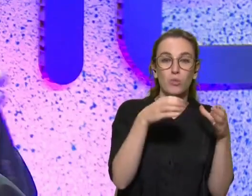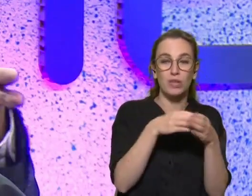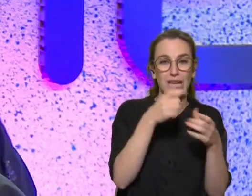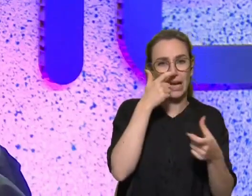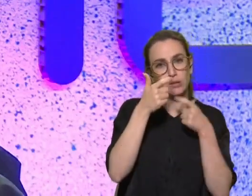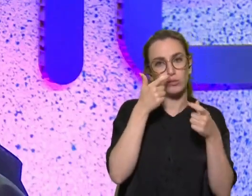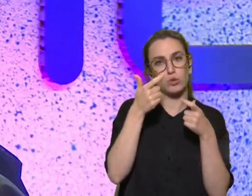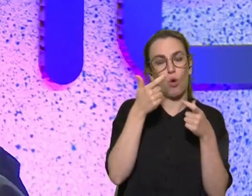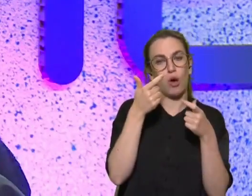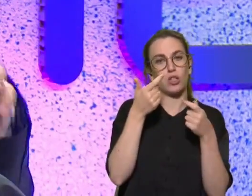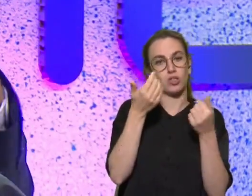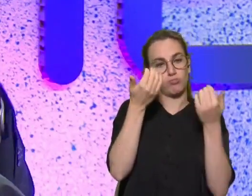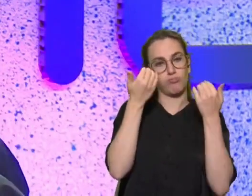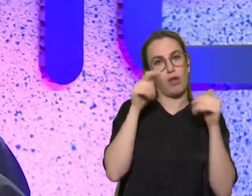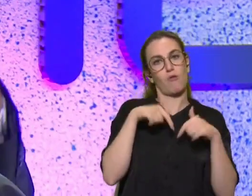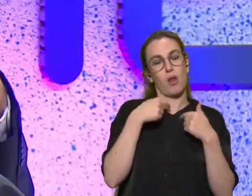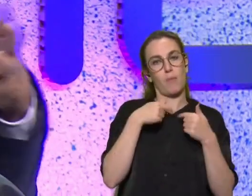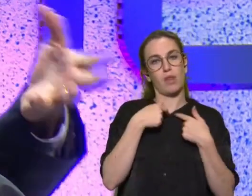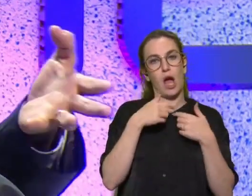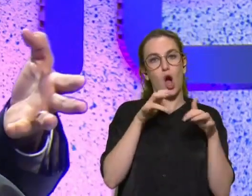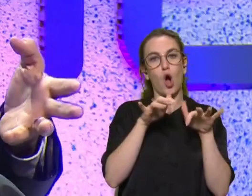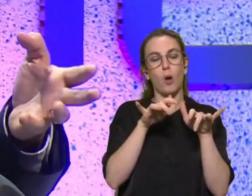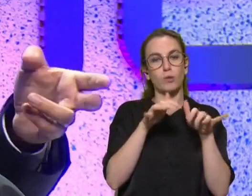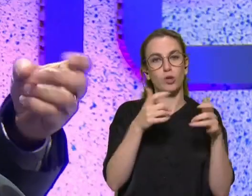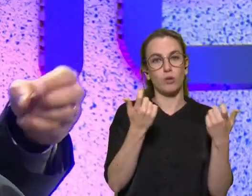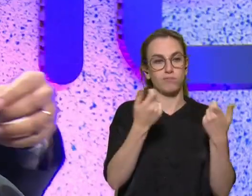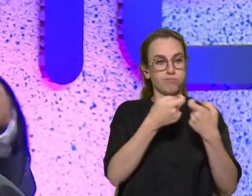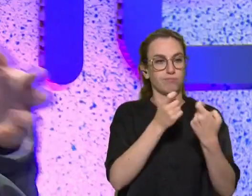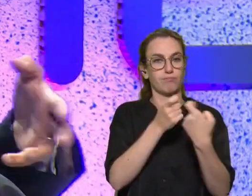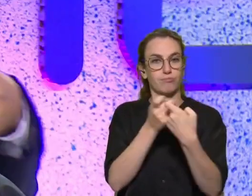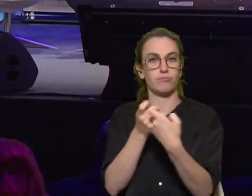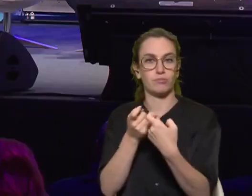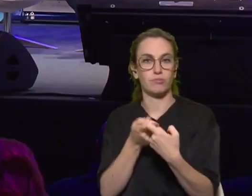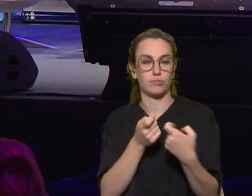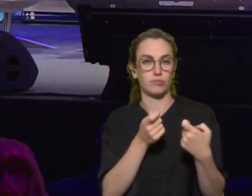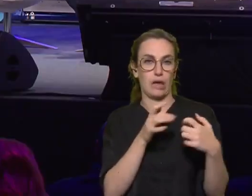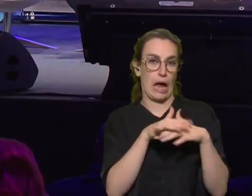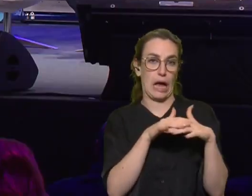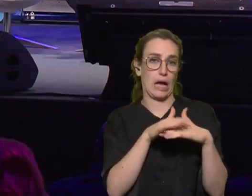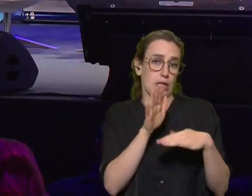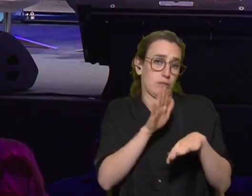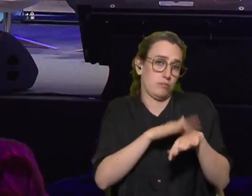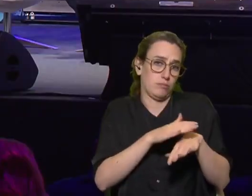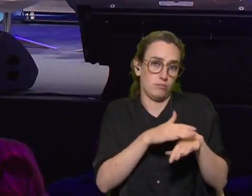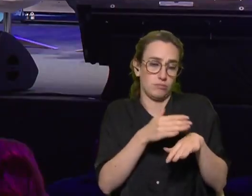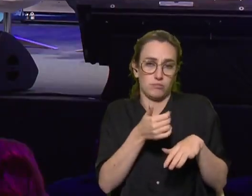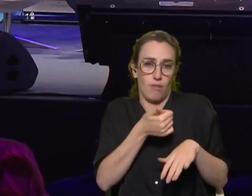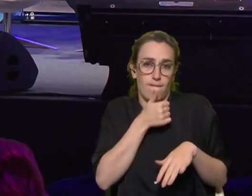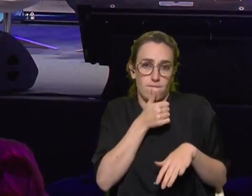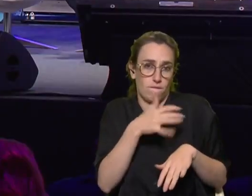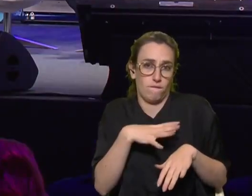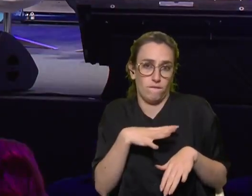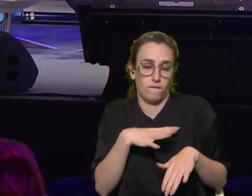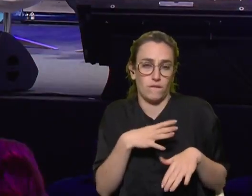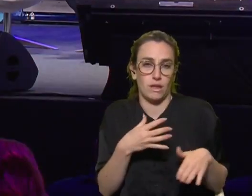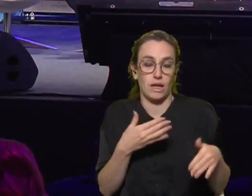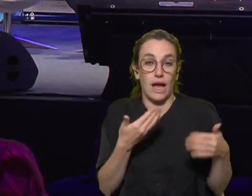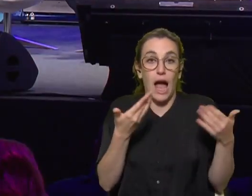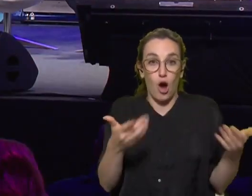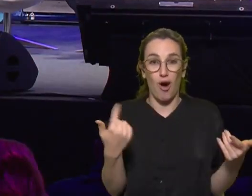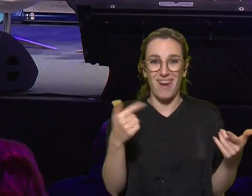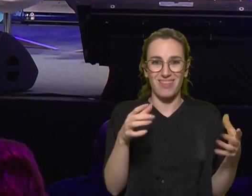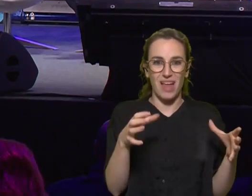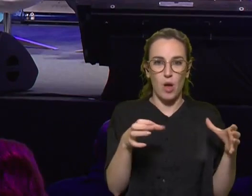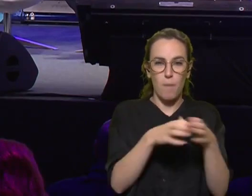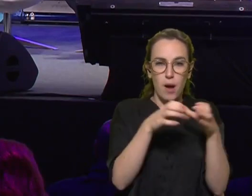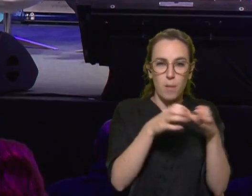was created. They put their computers, they linked their computers to this network because they felt like it. And today we have a